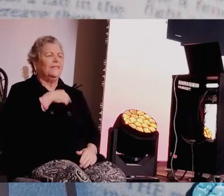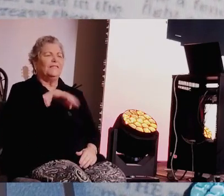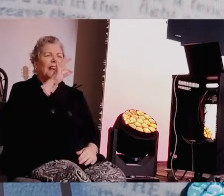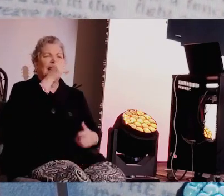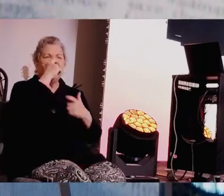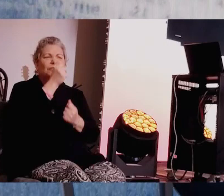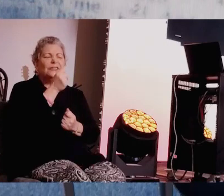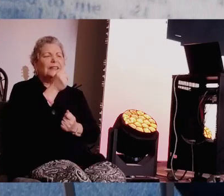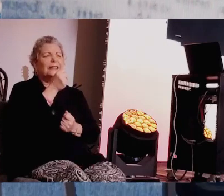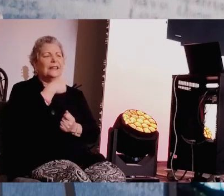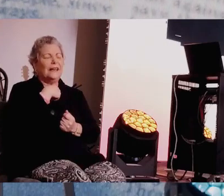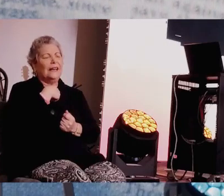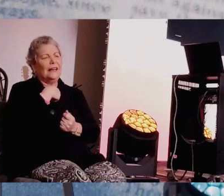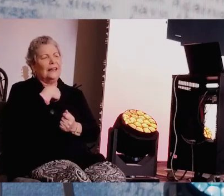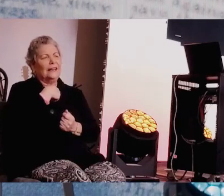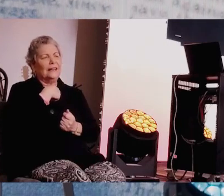When I looked at the